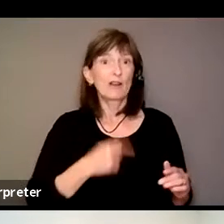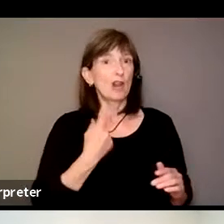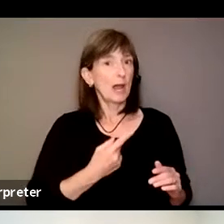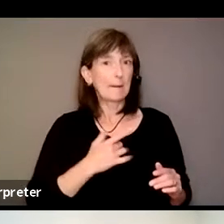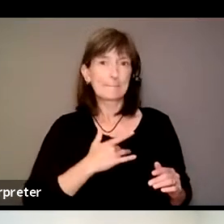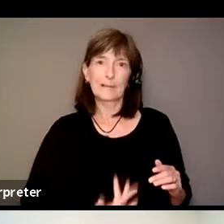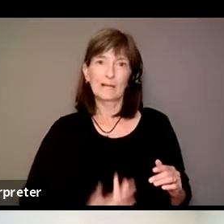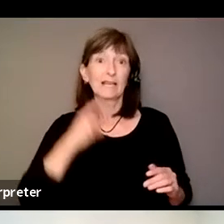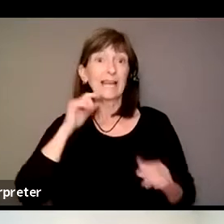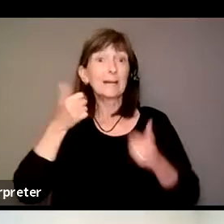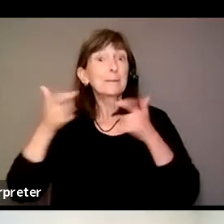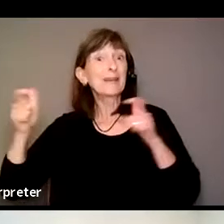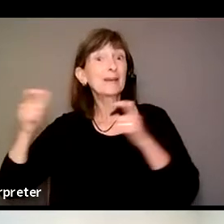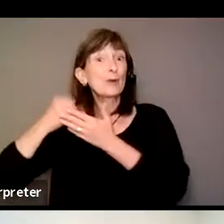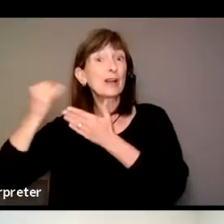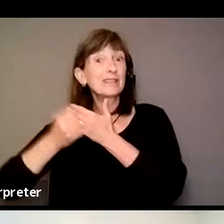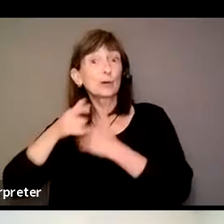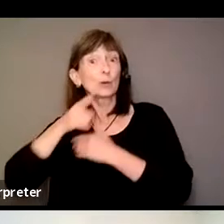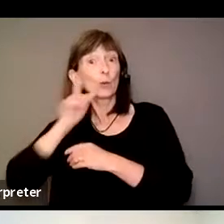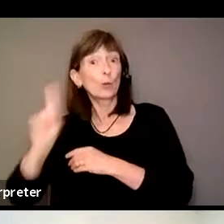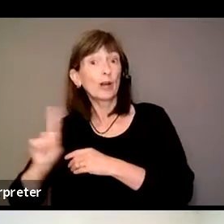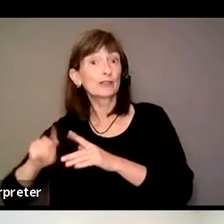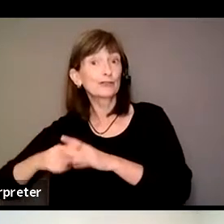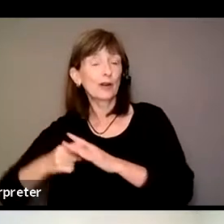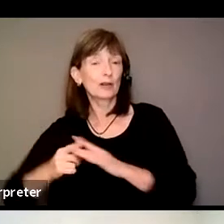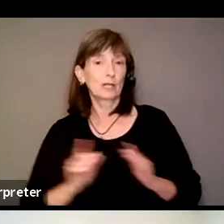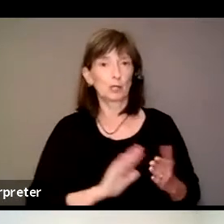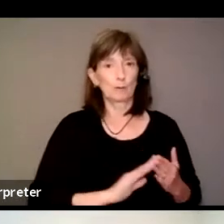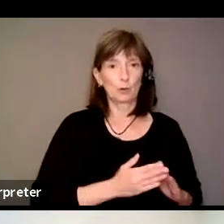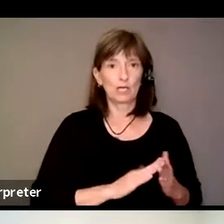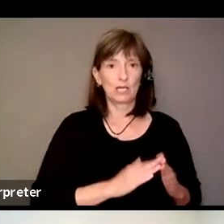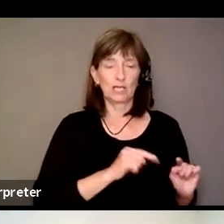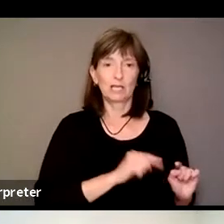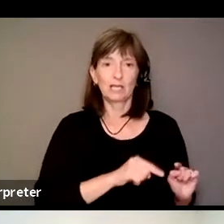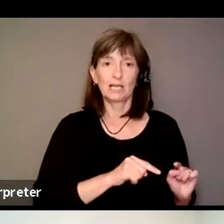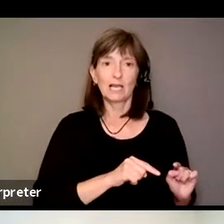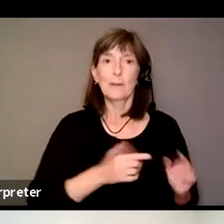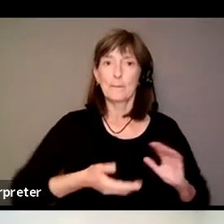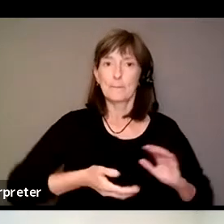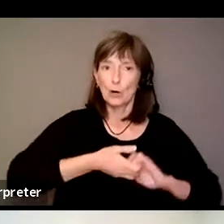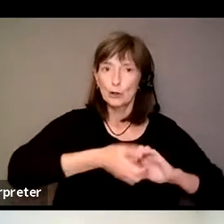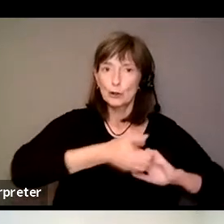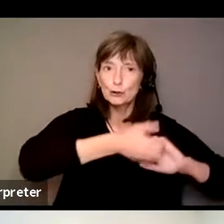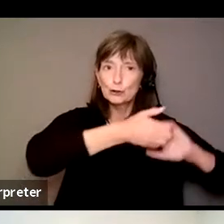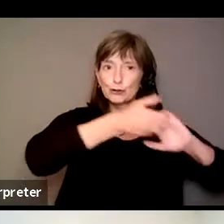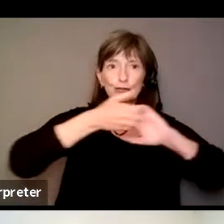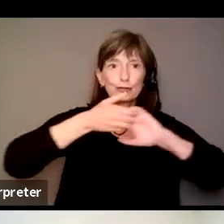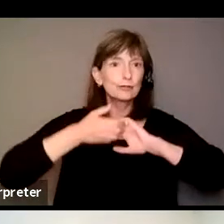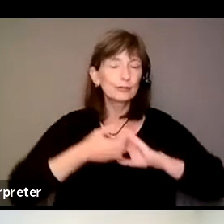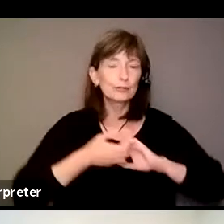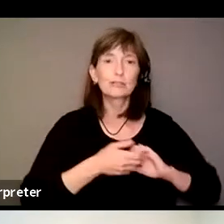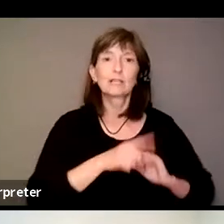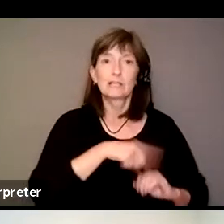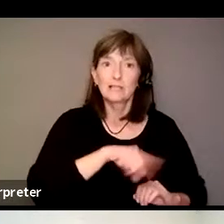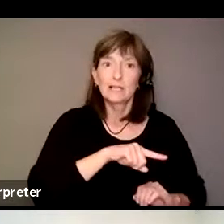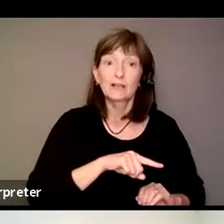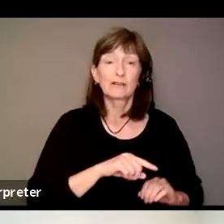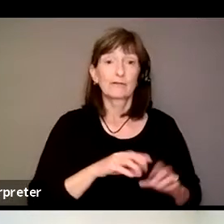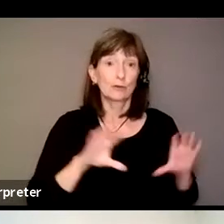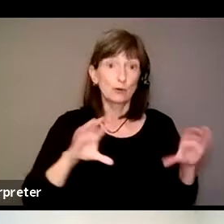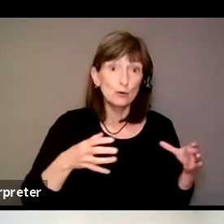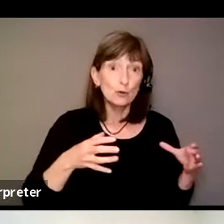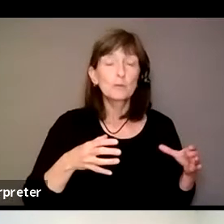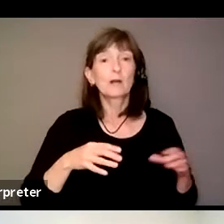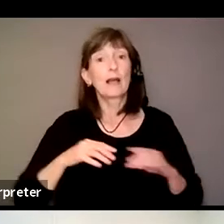things that happen. And it requires a lot of partnership with your provincial counterparts and the federal